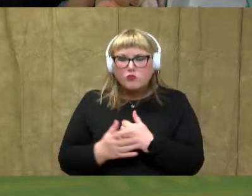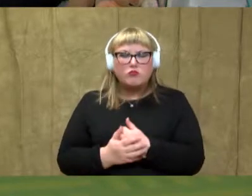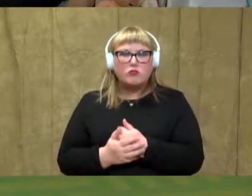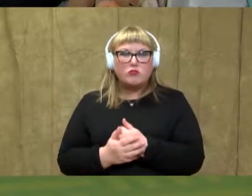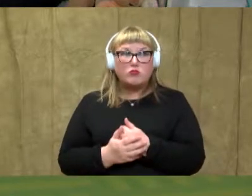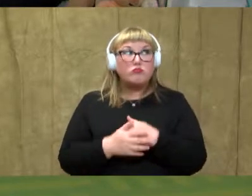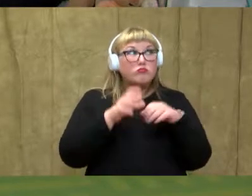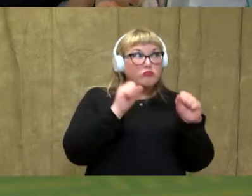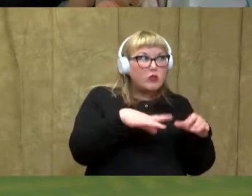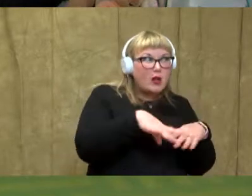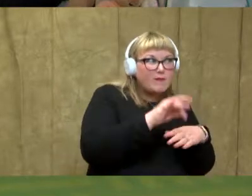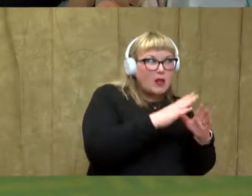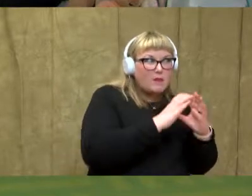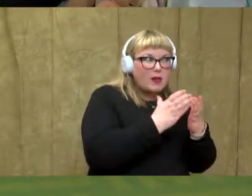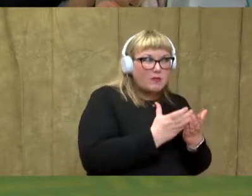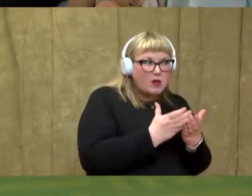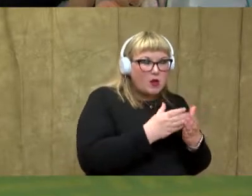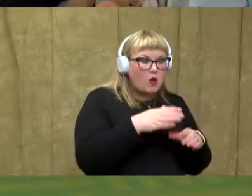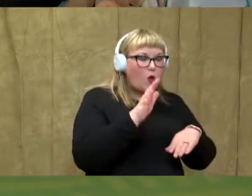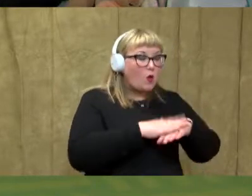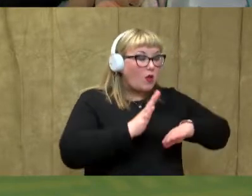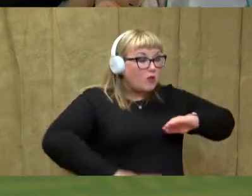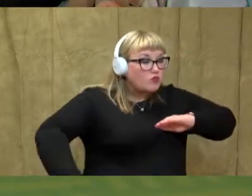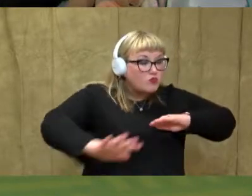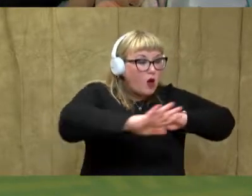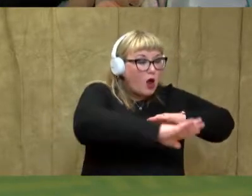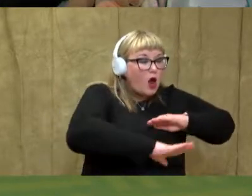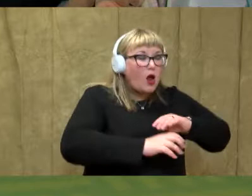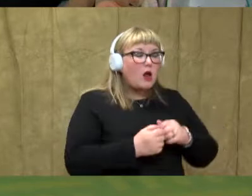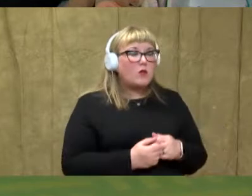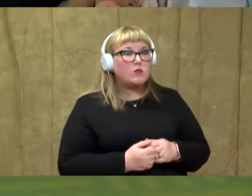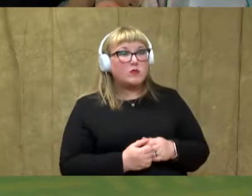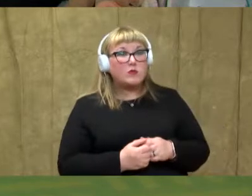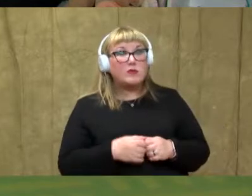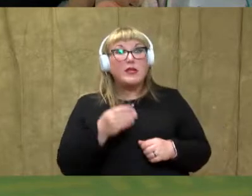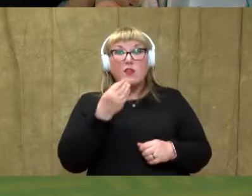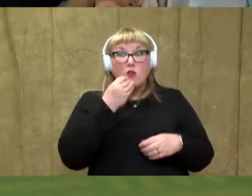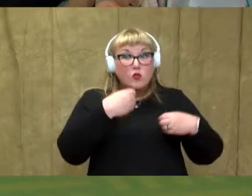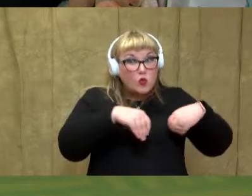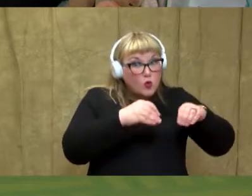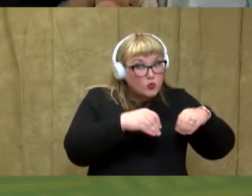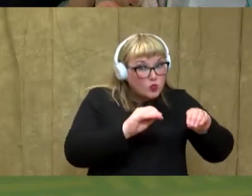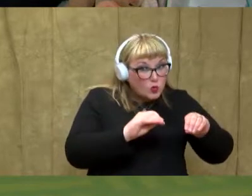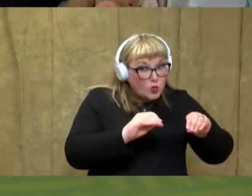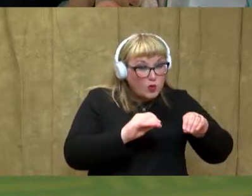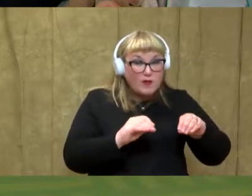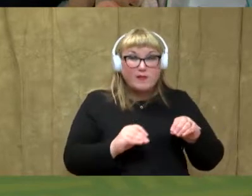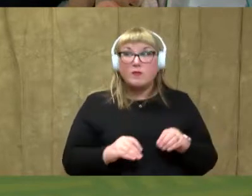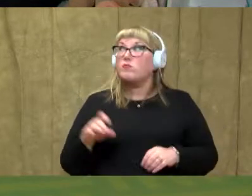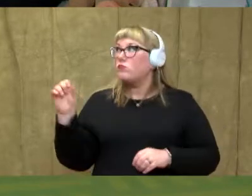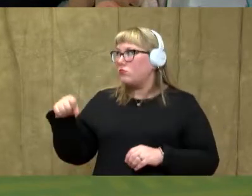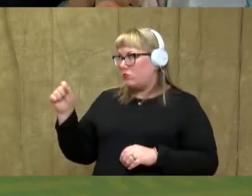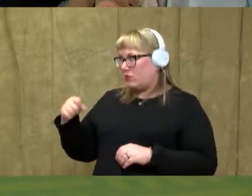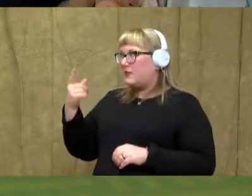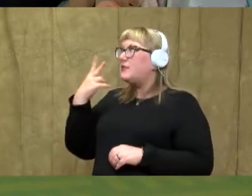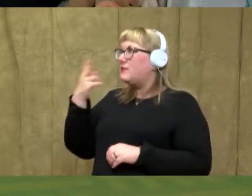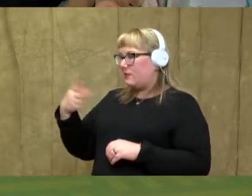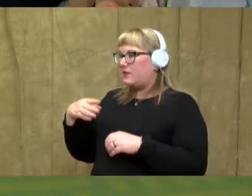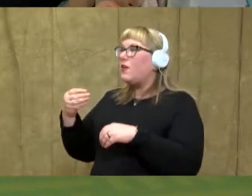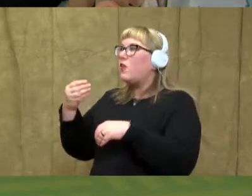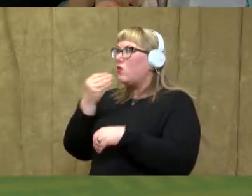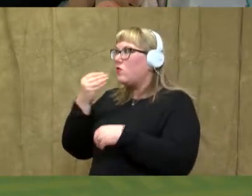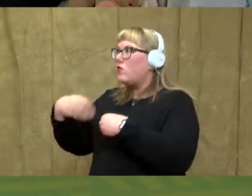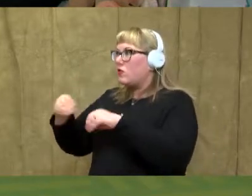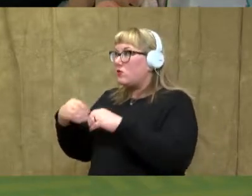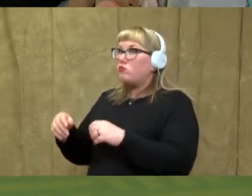in the classroom, like on a rug. You can find patterns in the grocery store. Have you seen patterns in the grocery store? I have seen patterns, and sometimes they're in